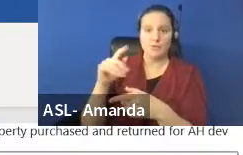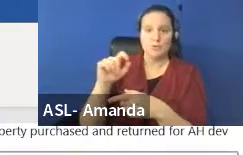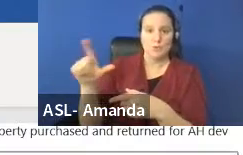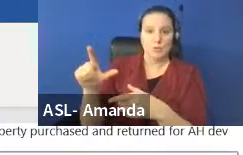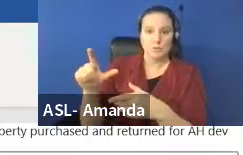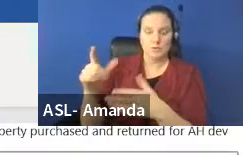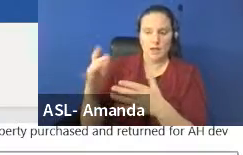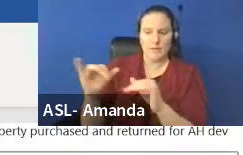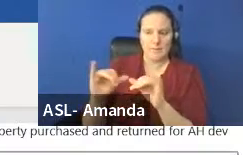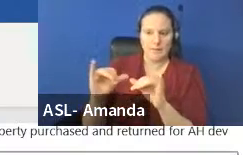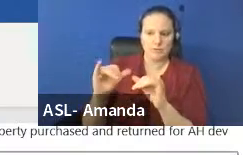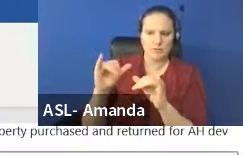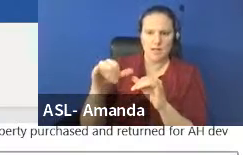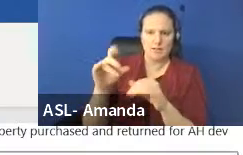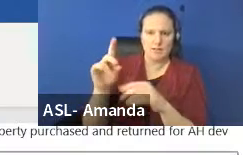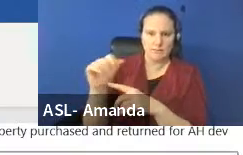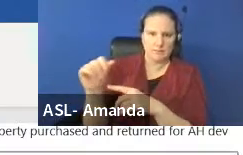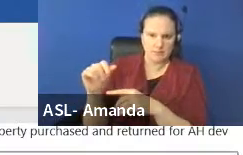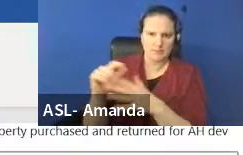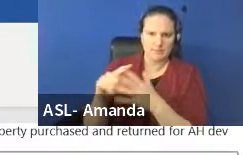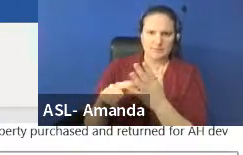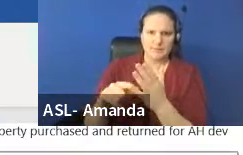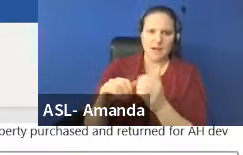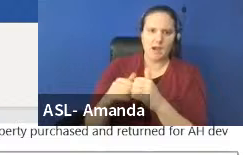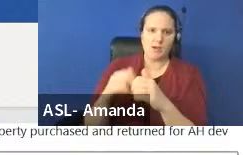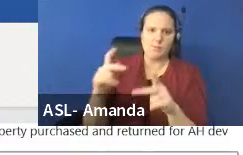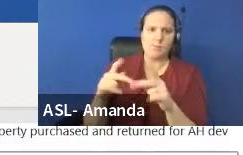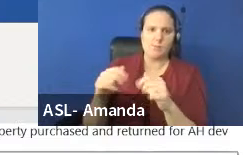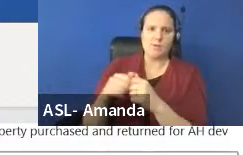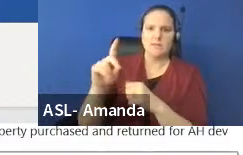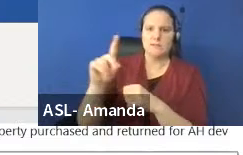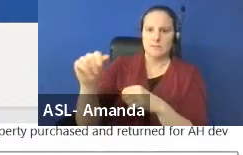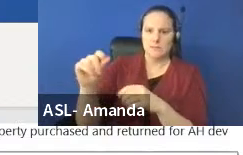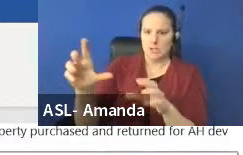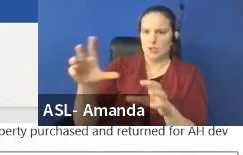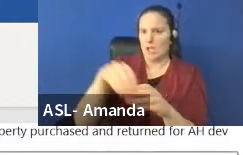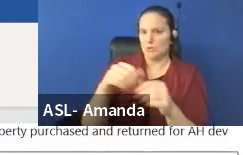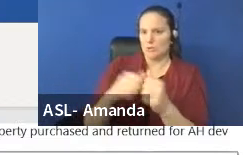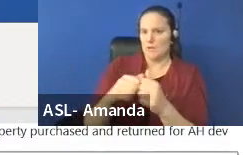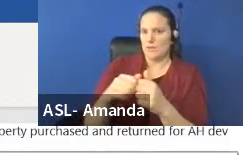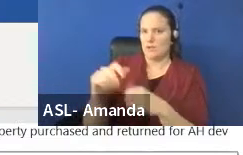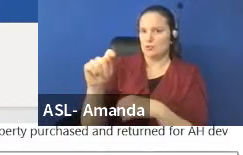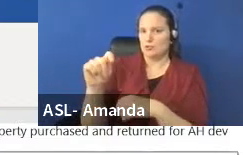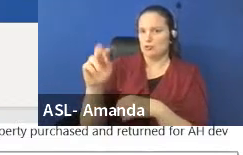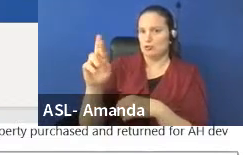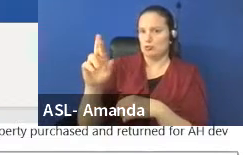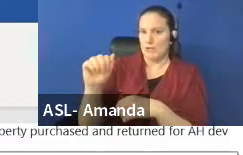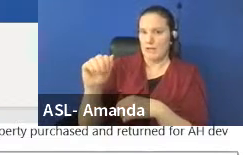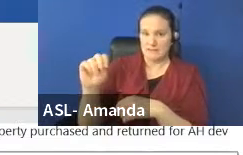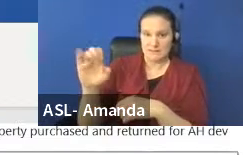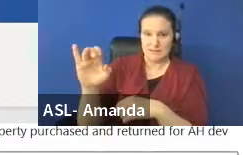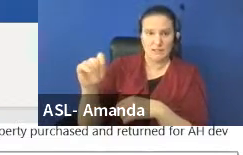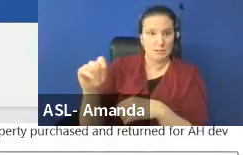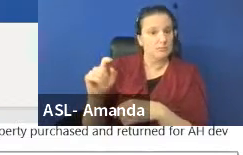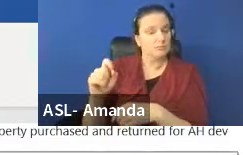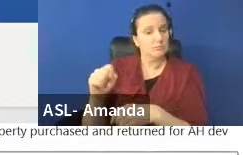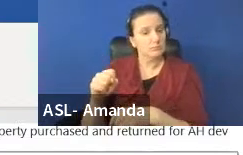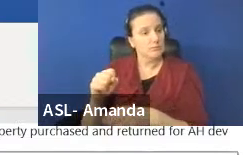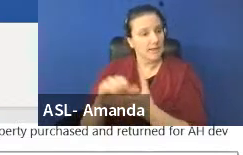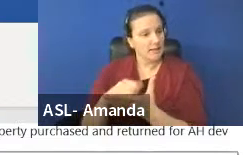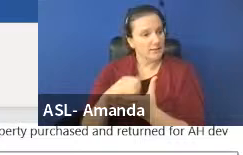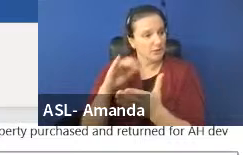their disability. How people with disabilities are engaging with transit. Sure. That's a great